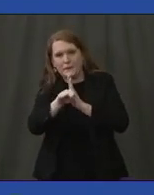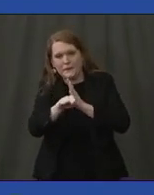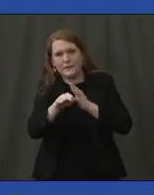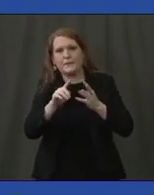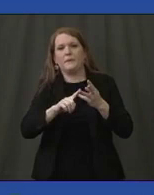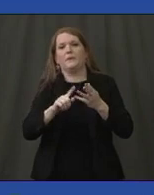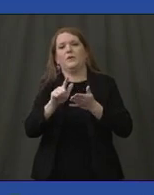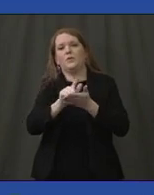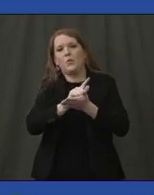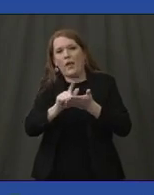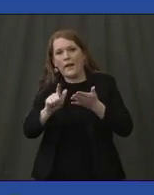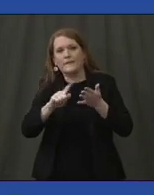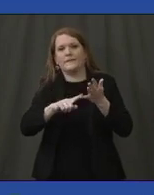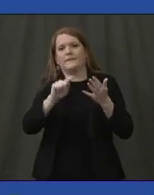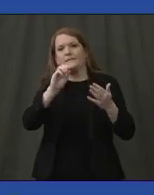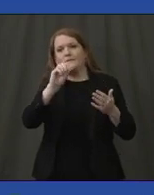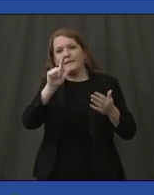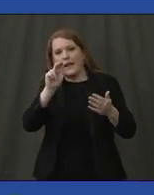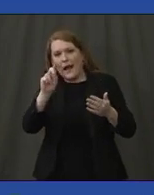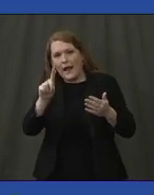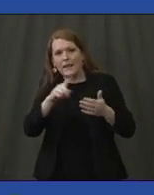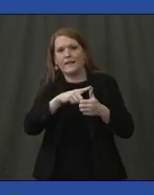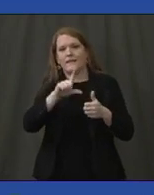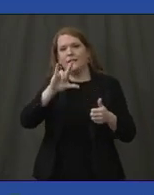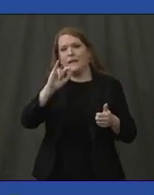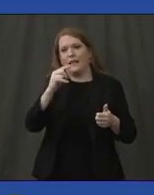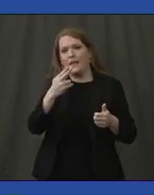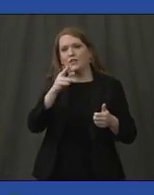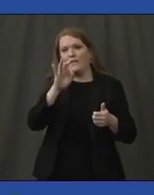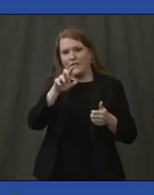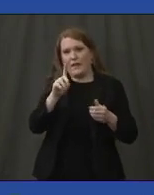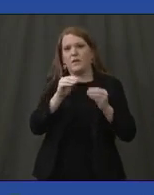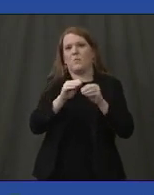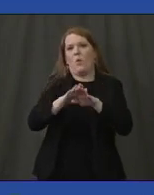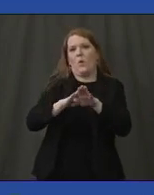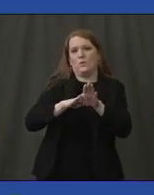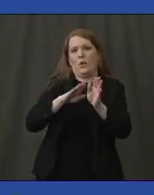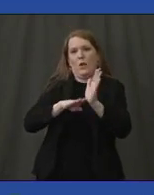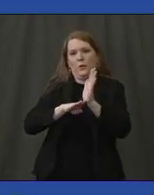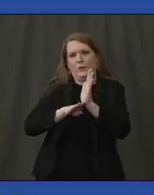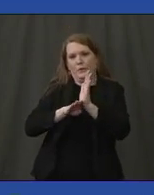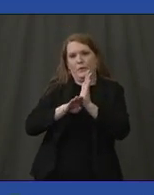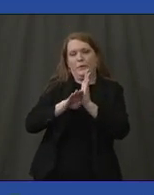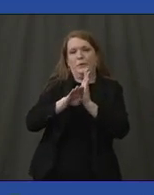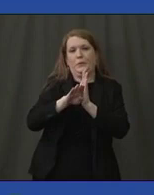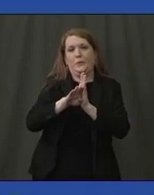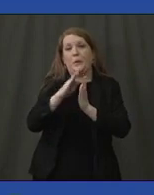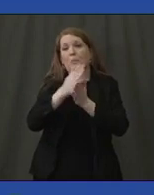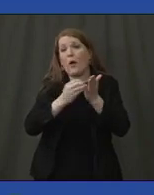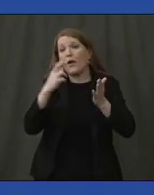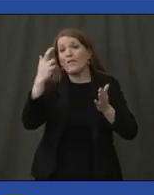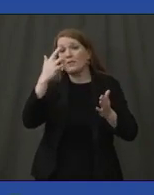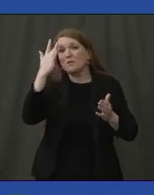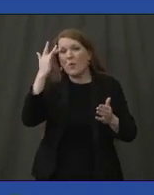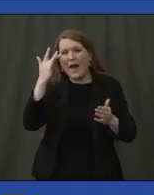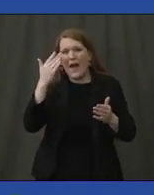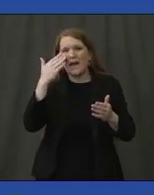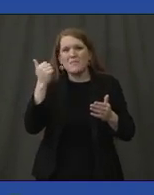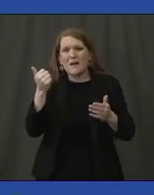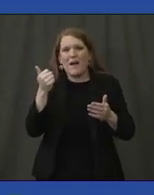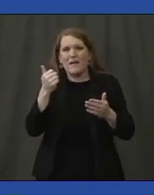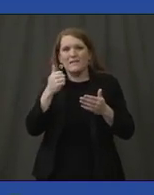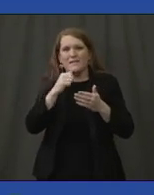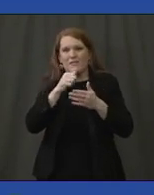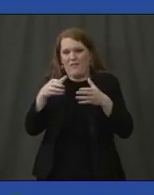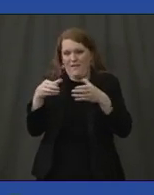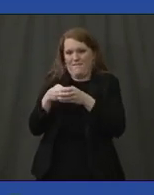Tolland, Litchfield, obviously a lot slower, in part because they're further from what was the heart of